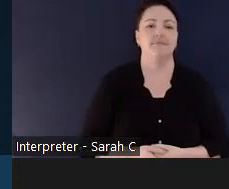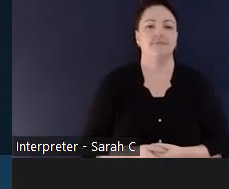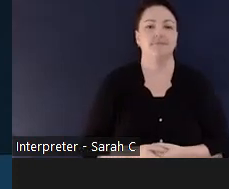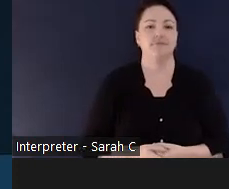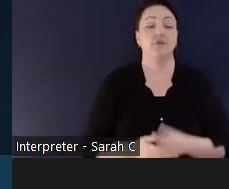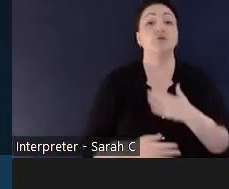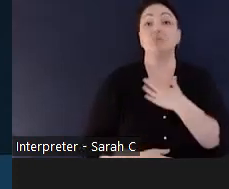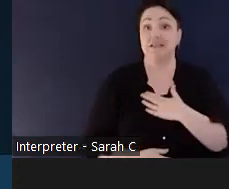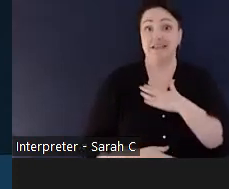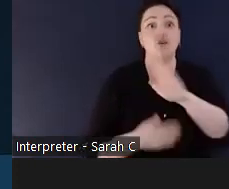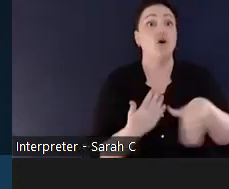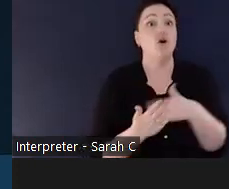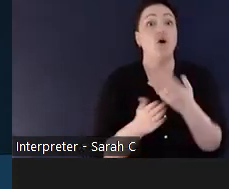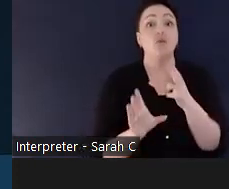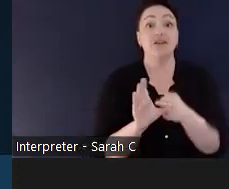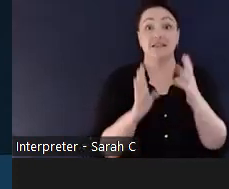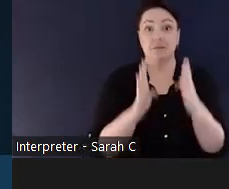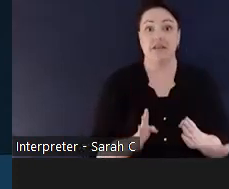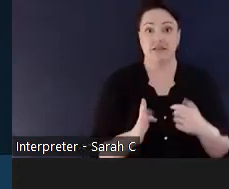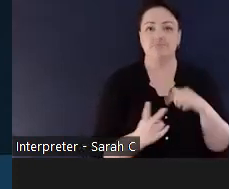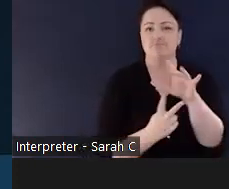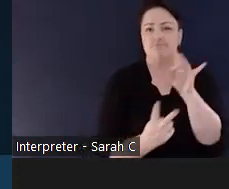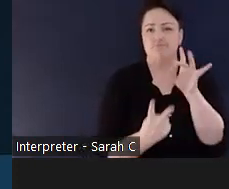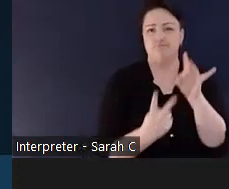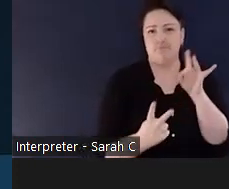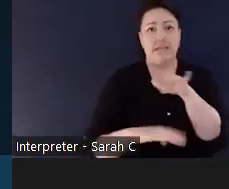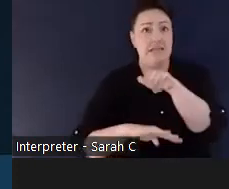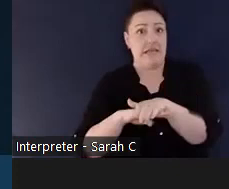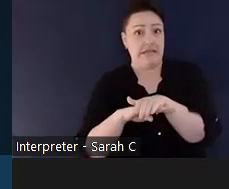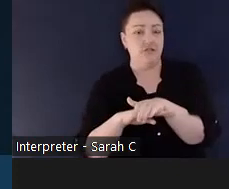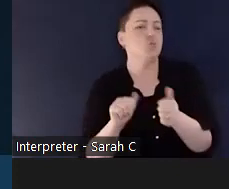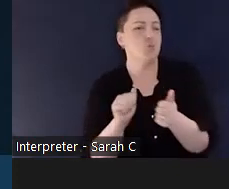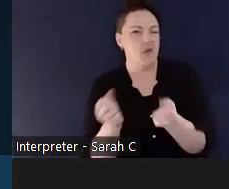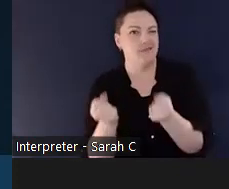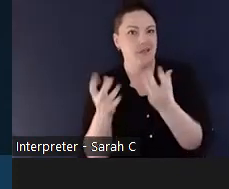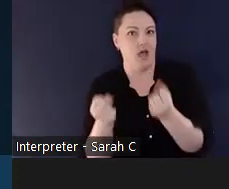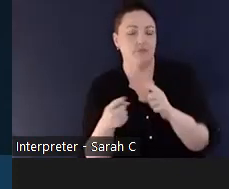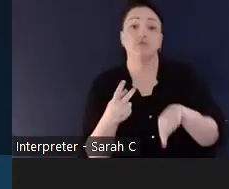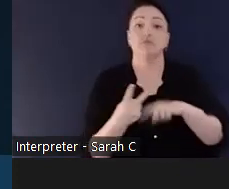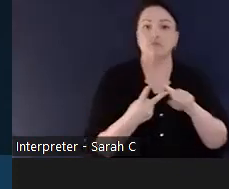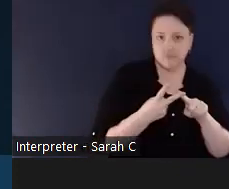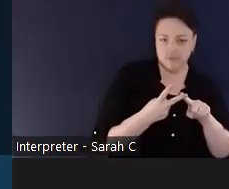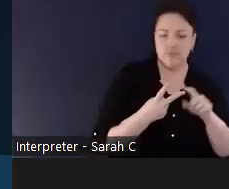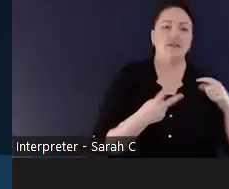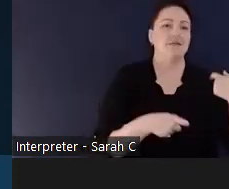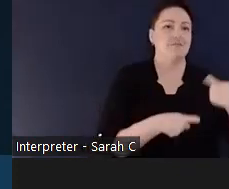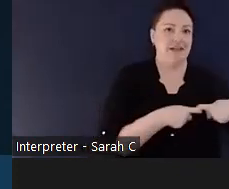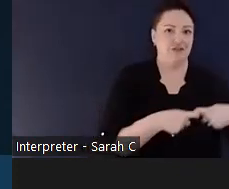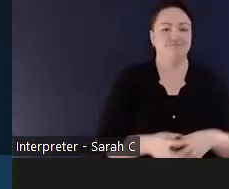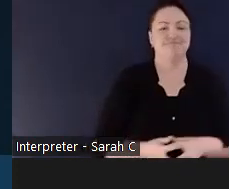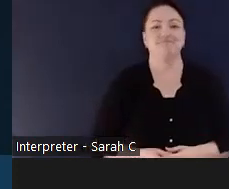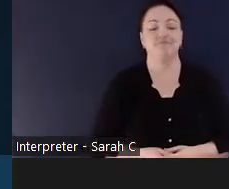participants, please make sure to select a channel. And the ASL interpreter will be pinned and